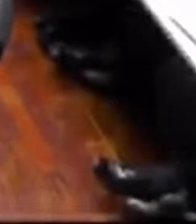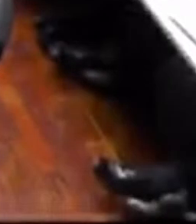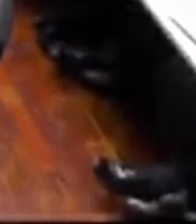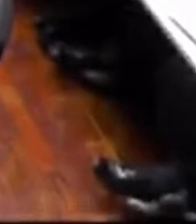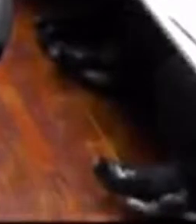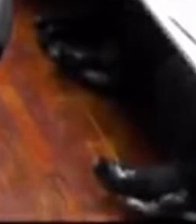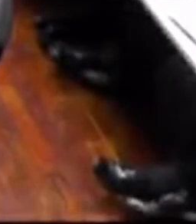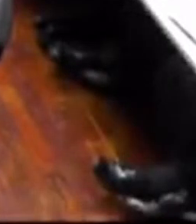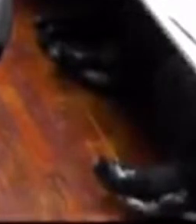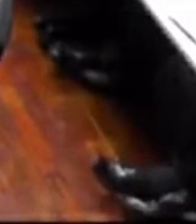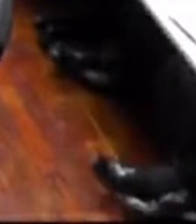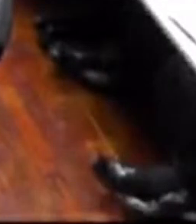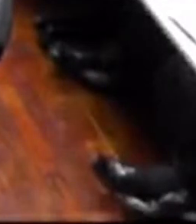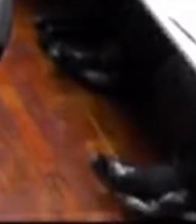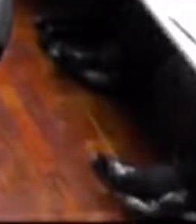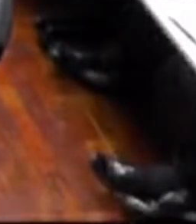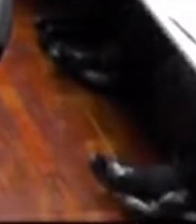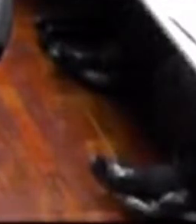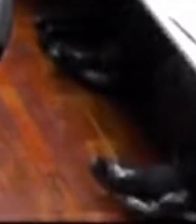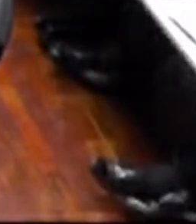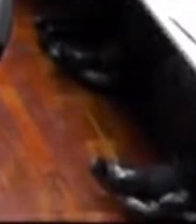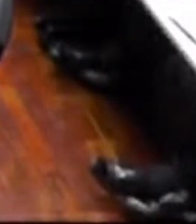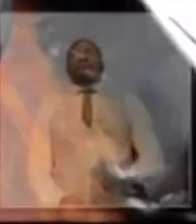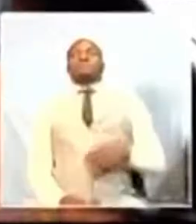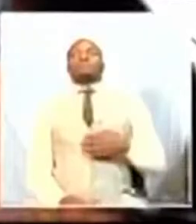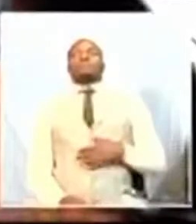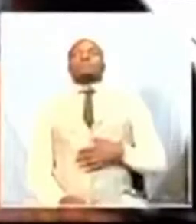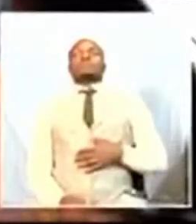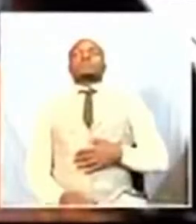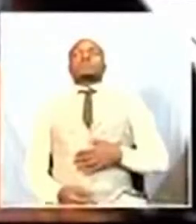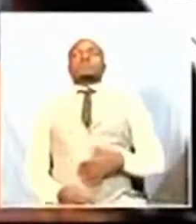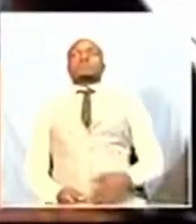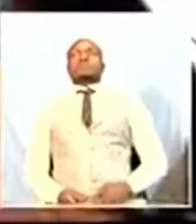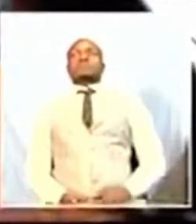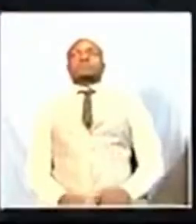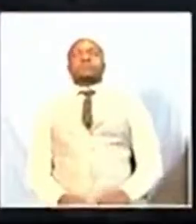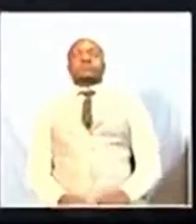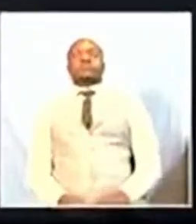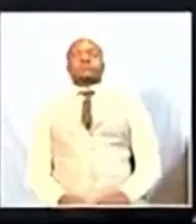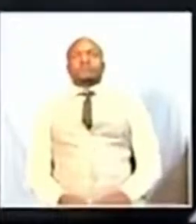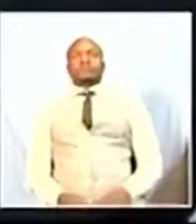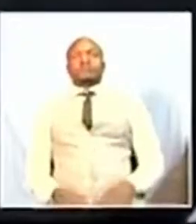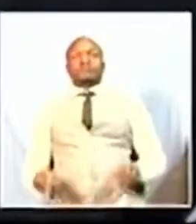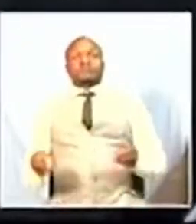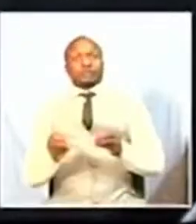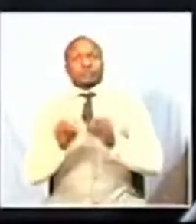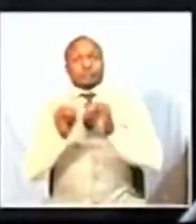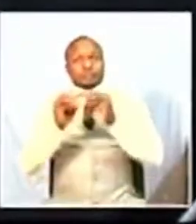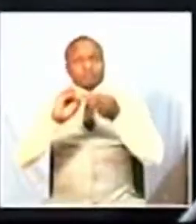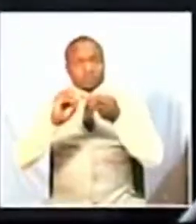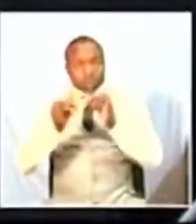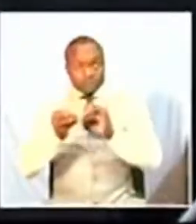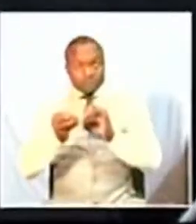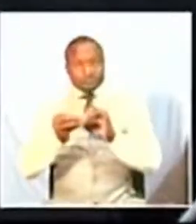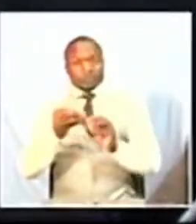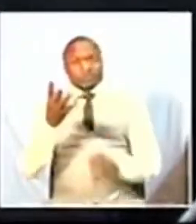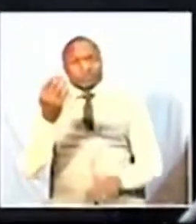that were earmarked to be spent under community projects, right? So the total amount was